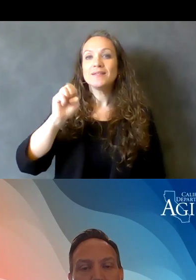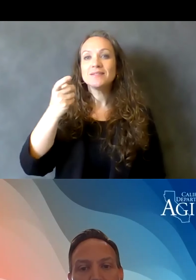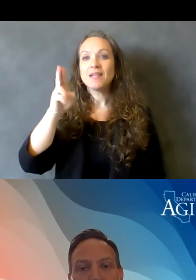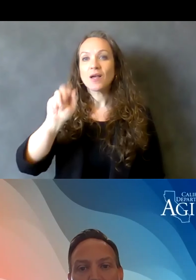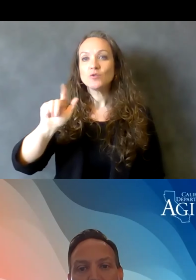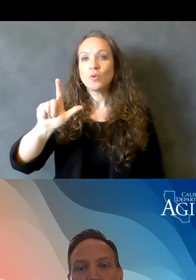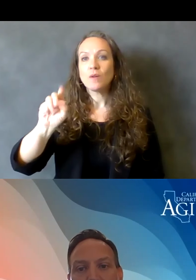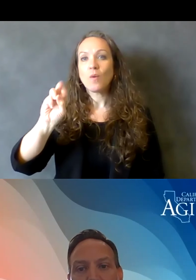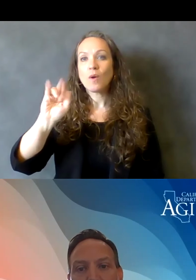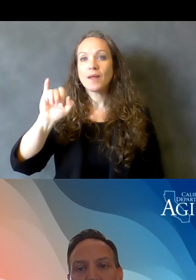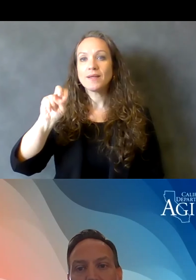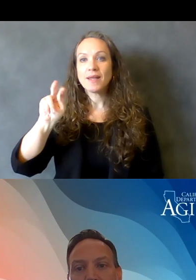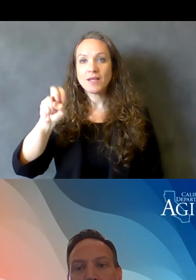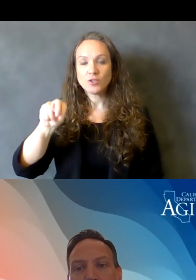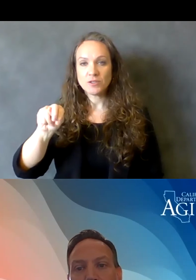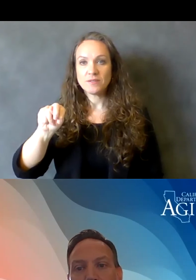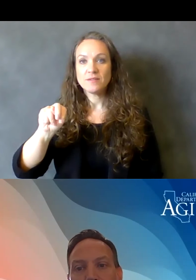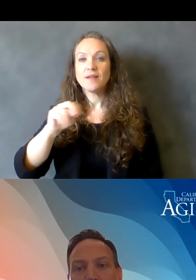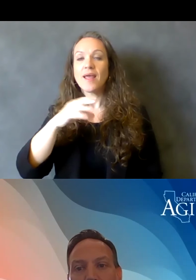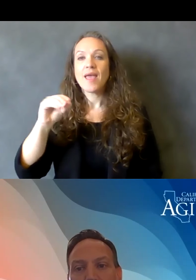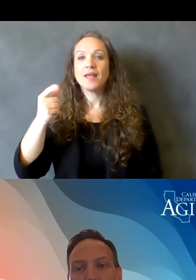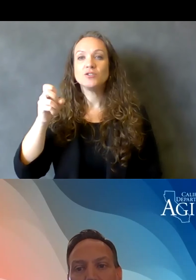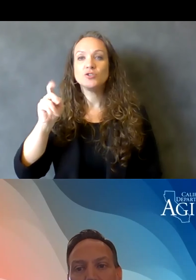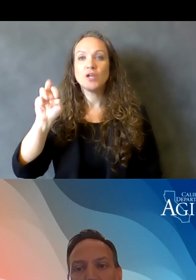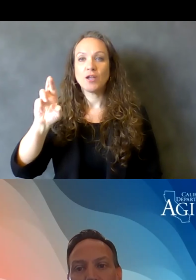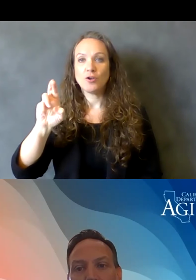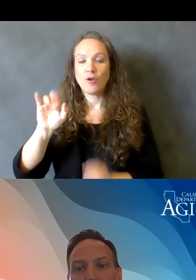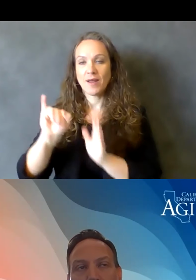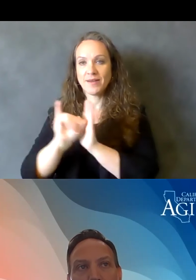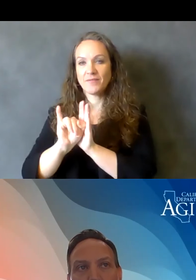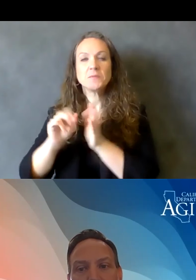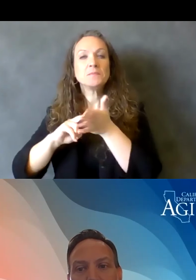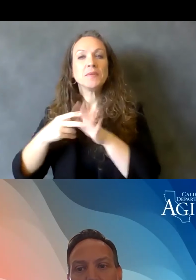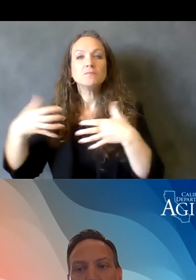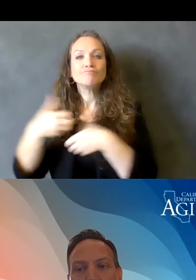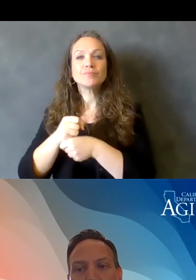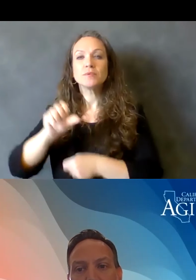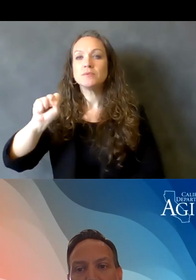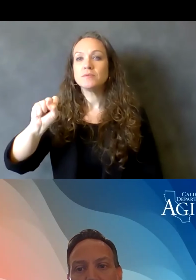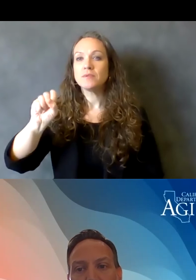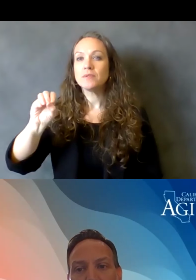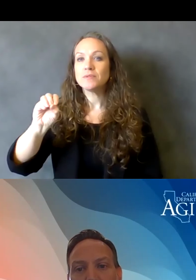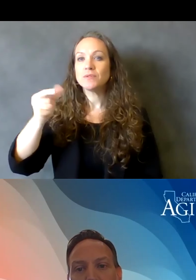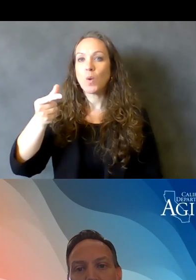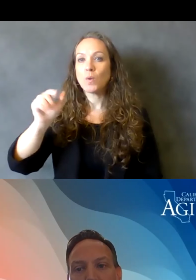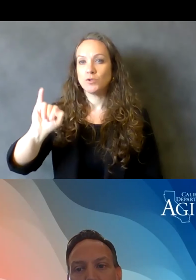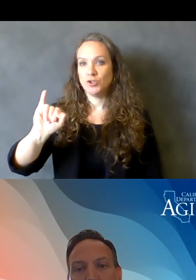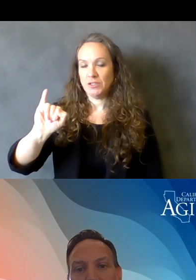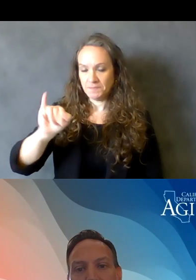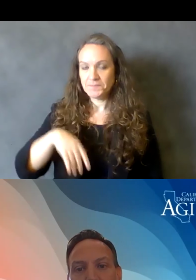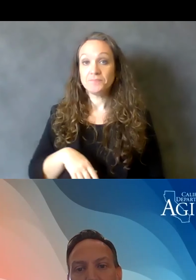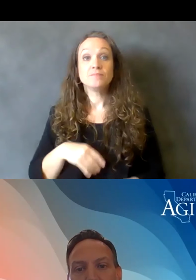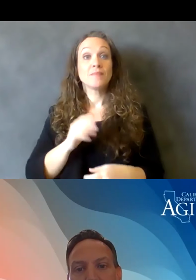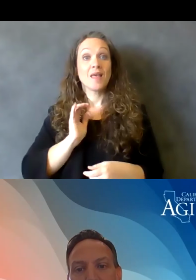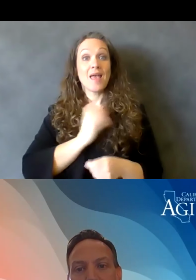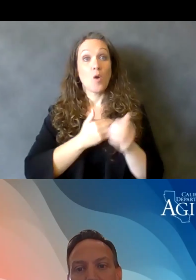gender identification, or SOGI data. We've been collecting this data for our registered programs specifically. Our